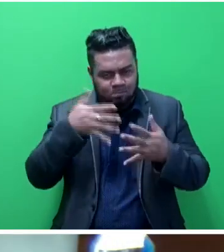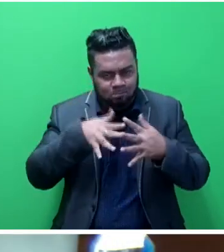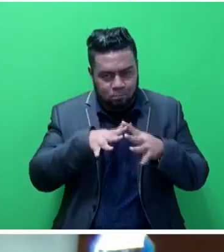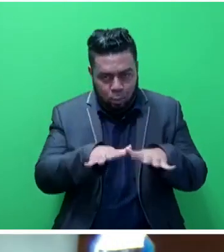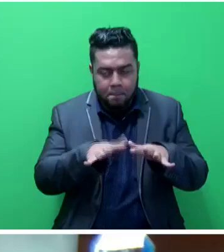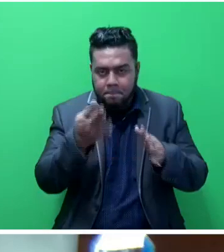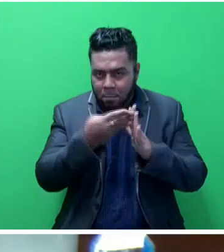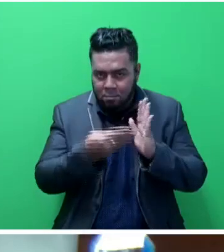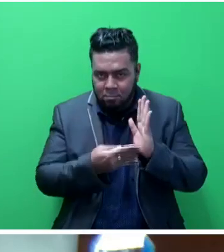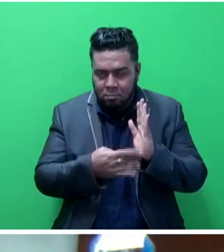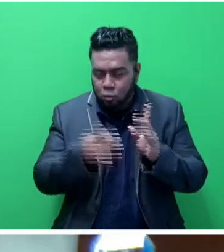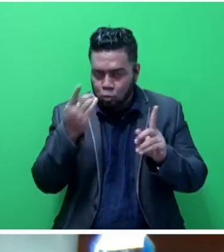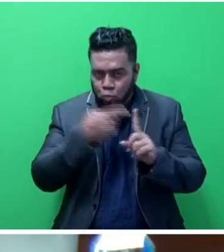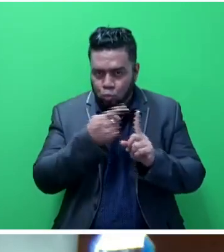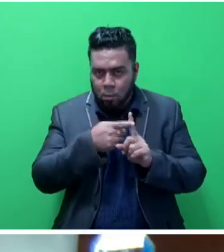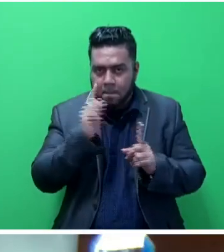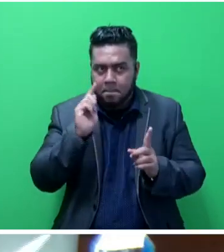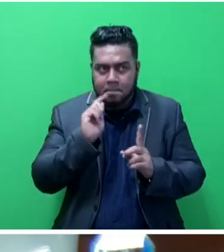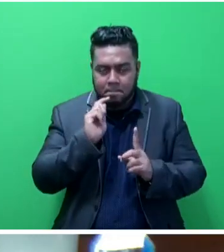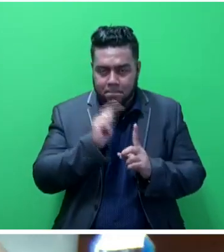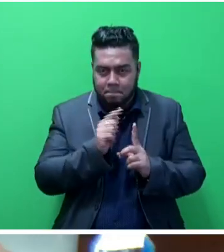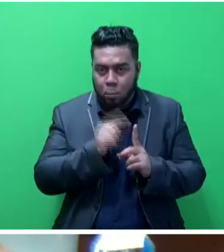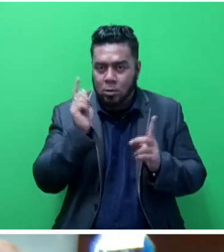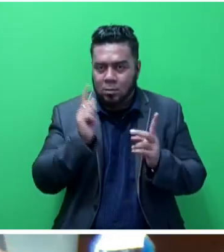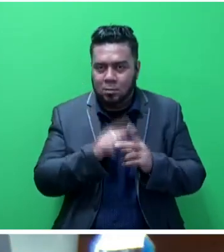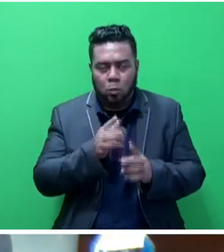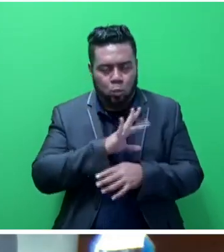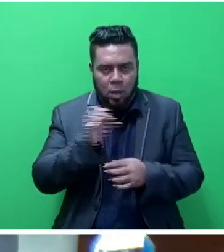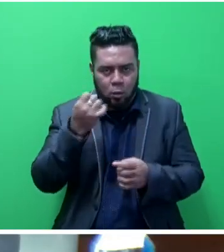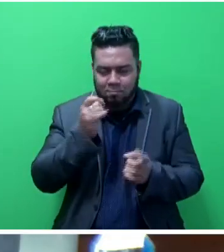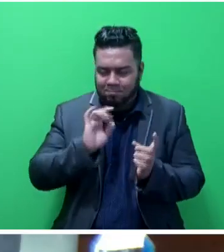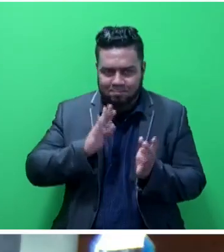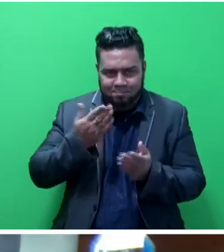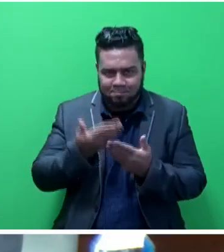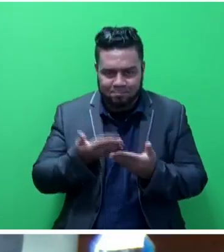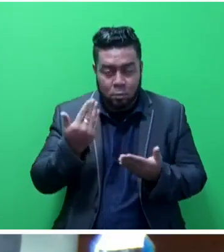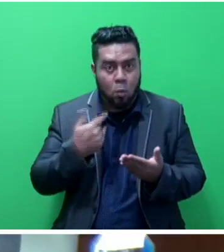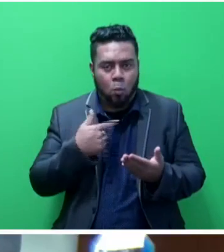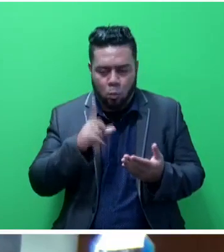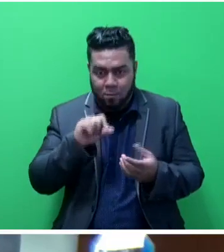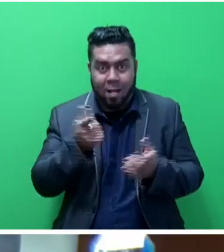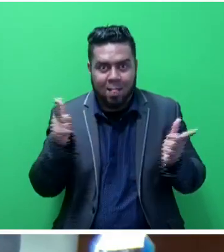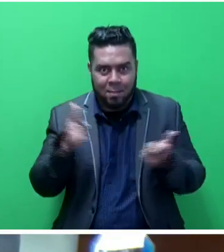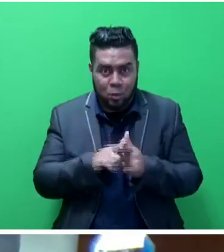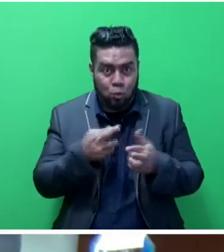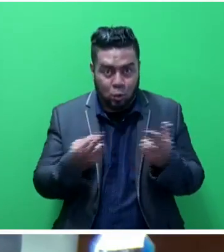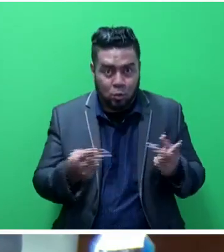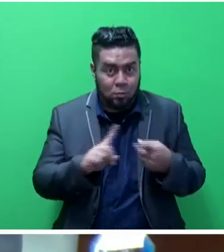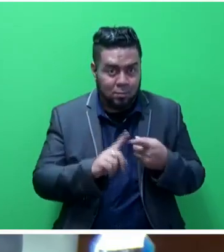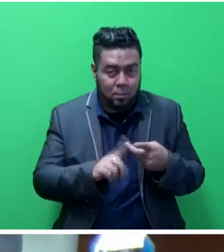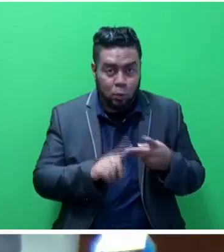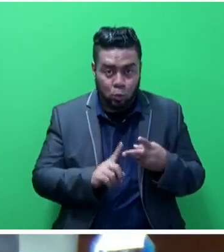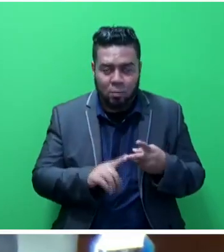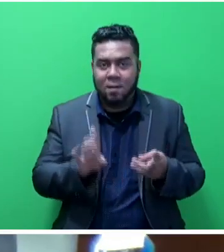to the following key points that we cannot be ignorant towards. One, our limited resources. Two, that the